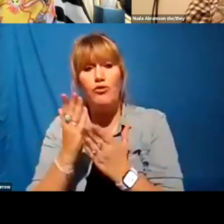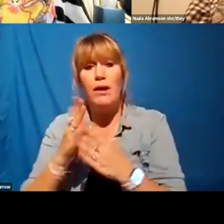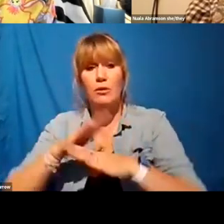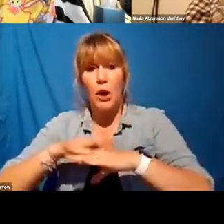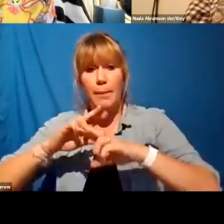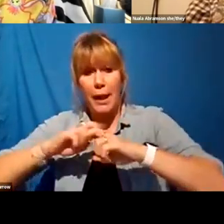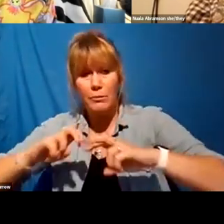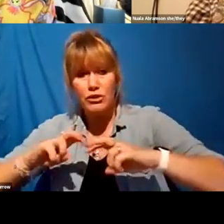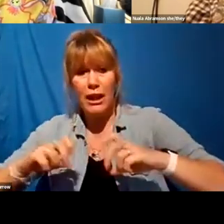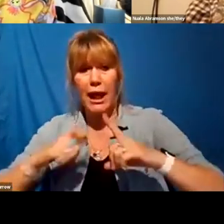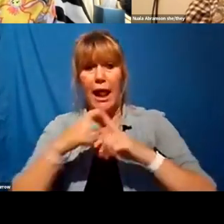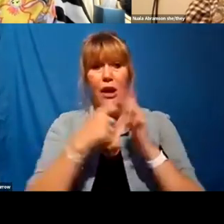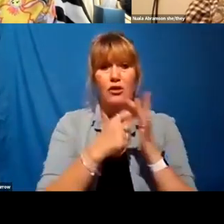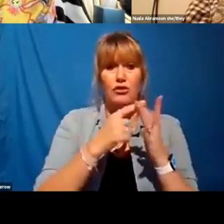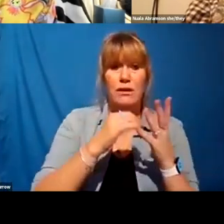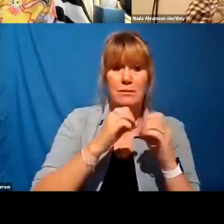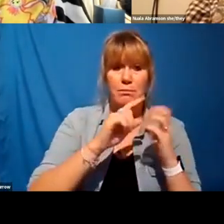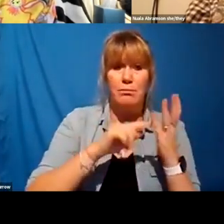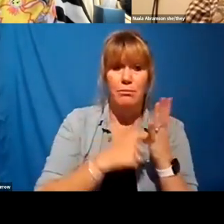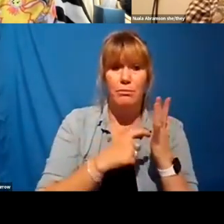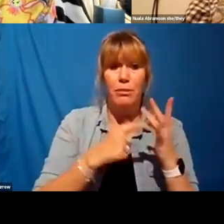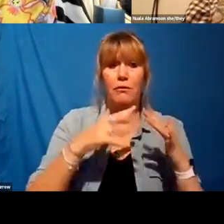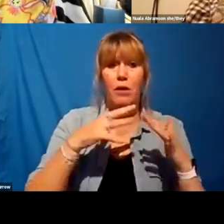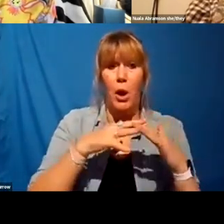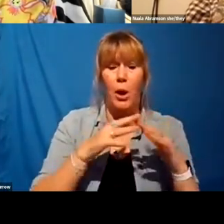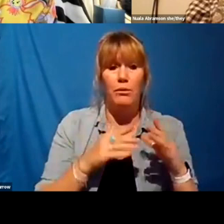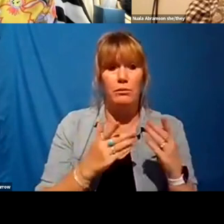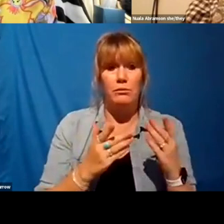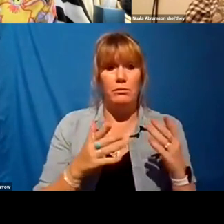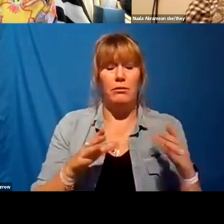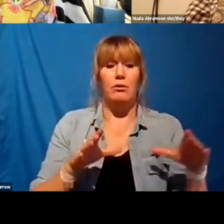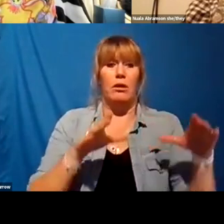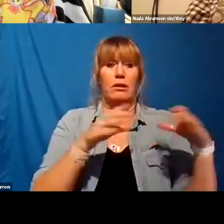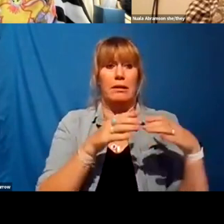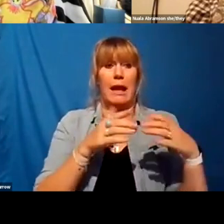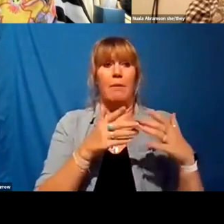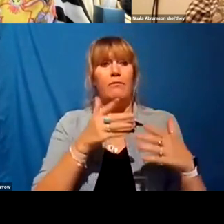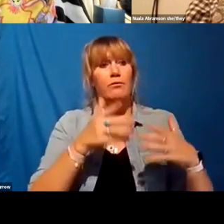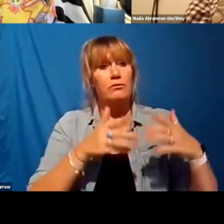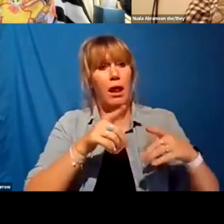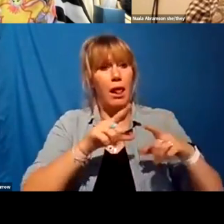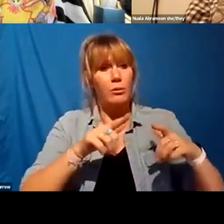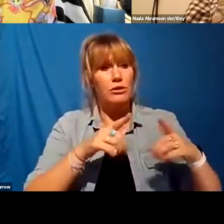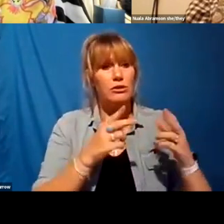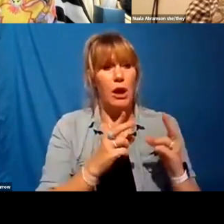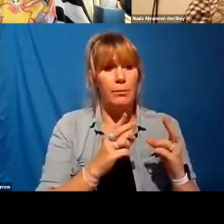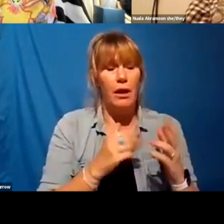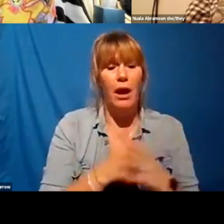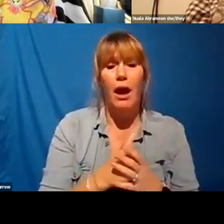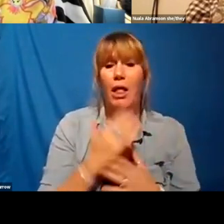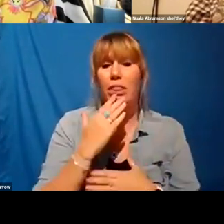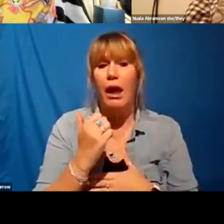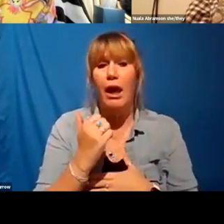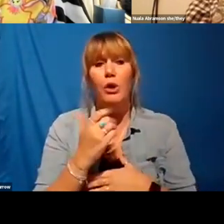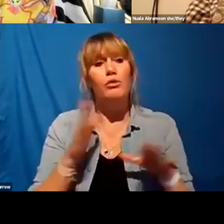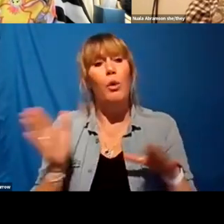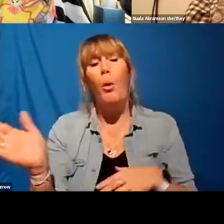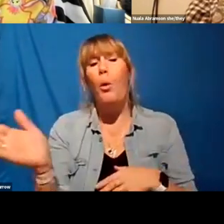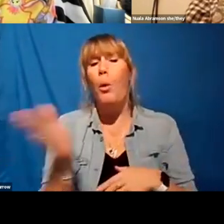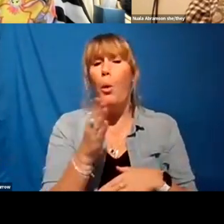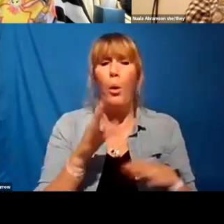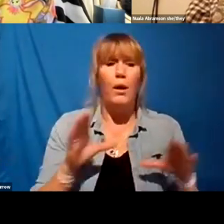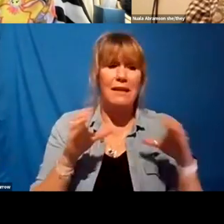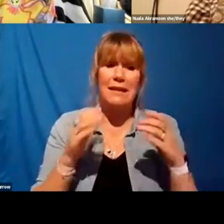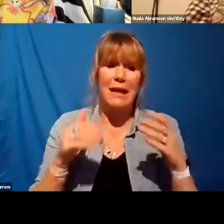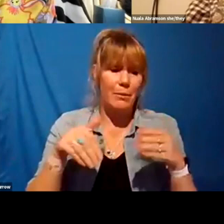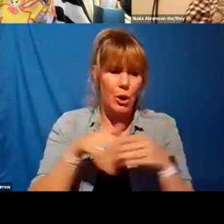Interpreting, who very much become part of our regular team over the years. And thanks to the whole Together 2012 team, including